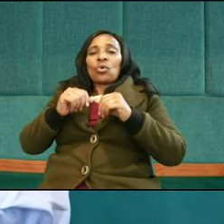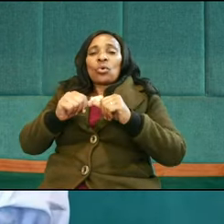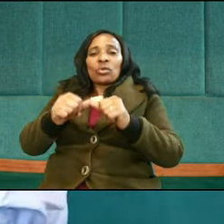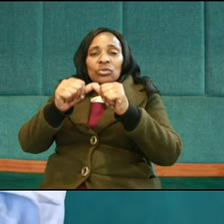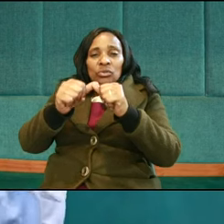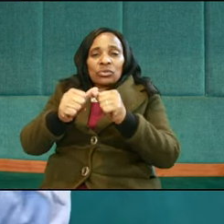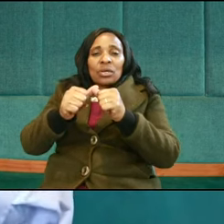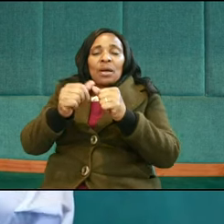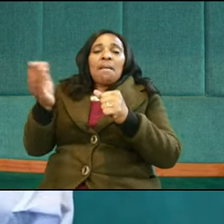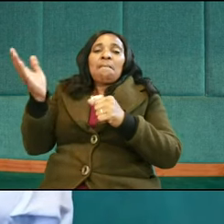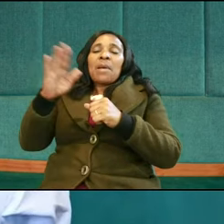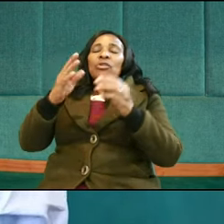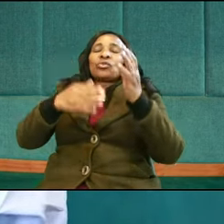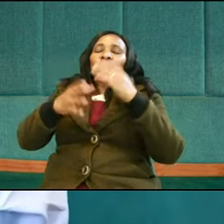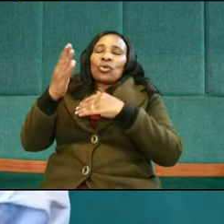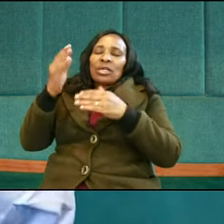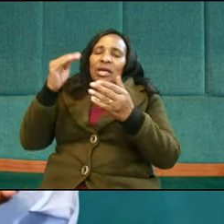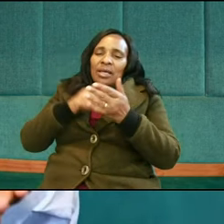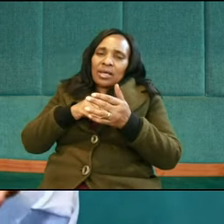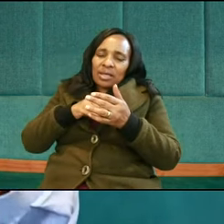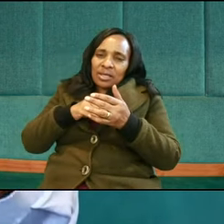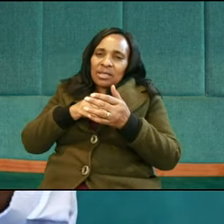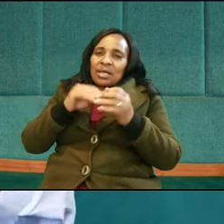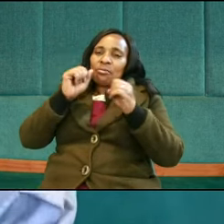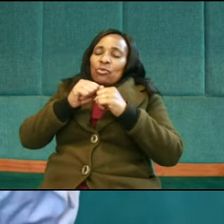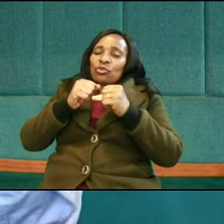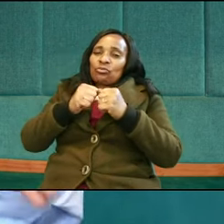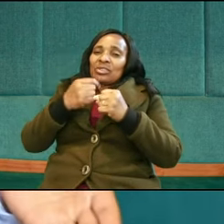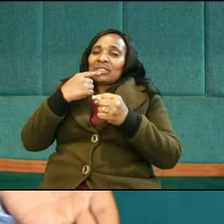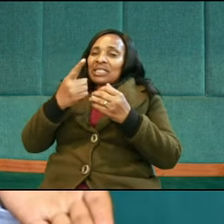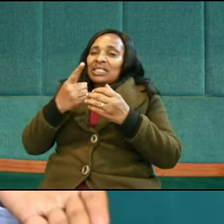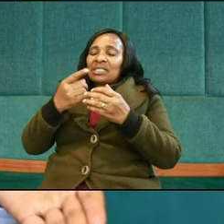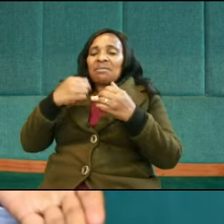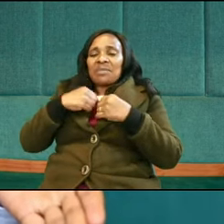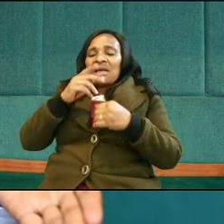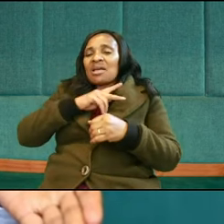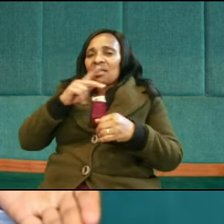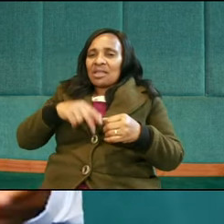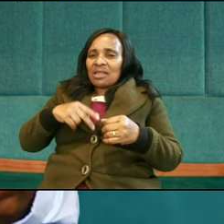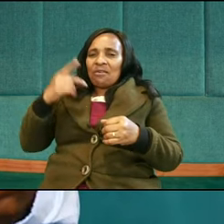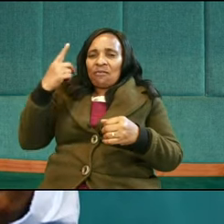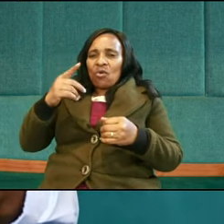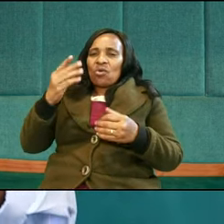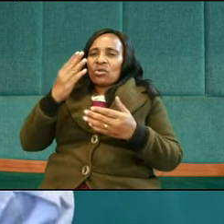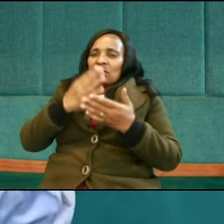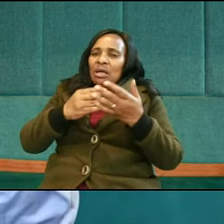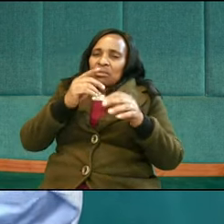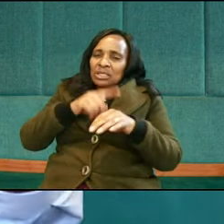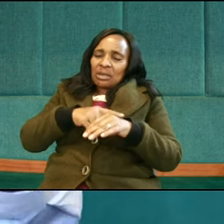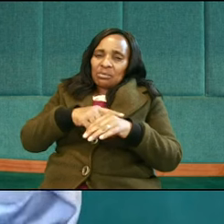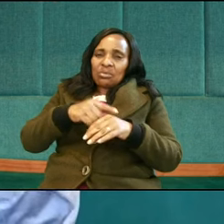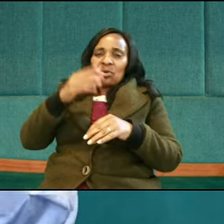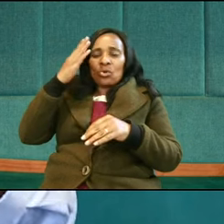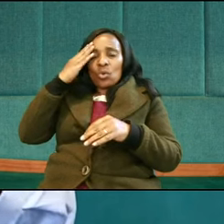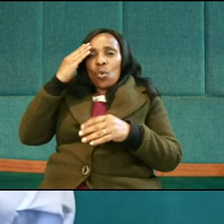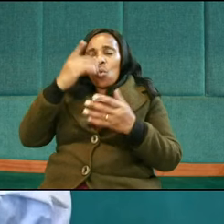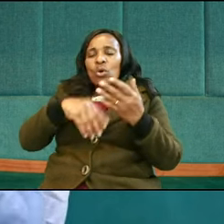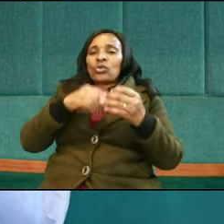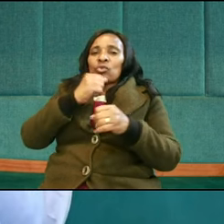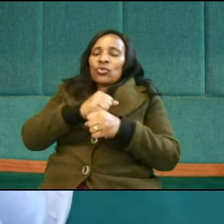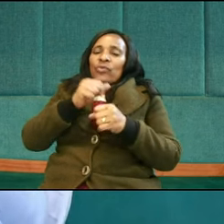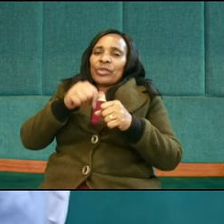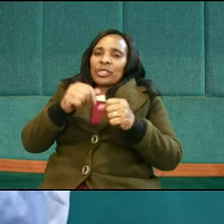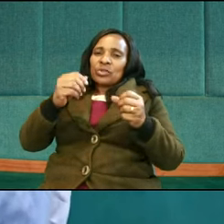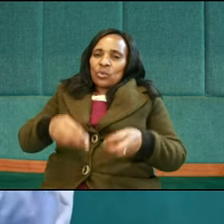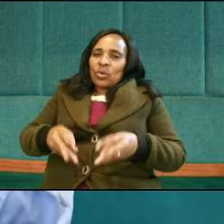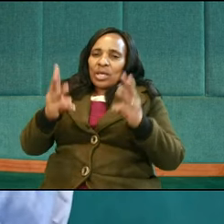back to God. Because again, he could have prided himself and said, "Hey, I've been king for a while. So I know what to do in this manner."